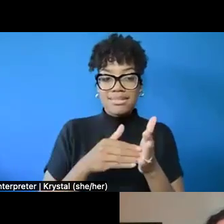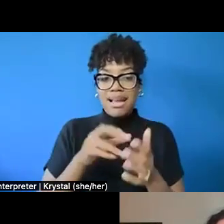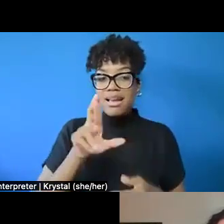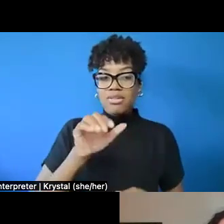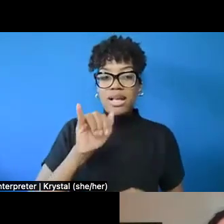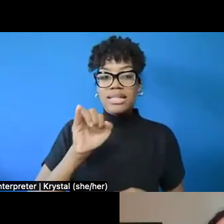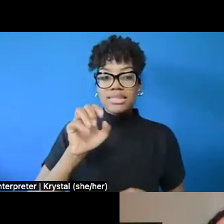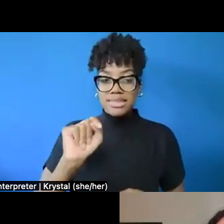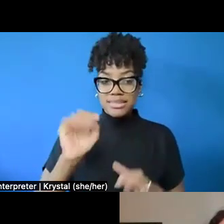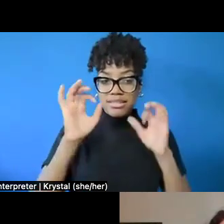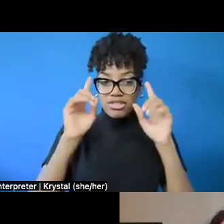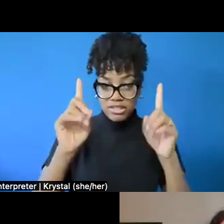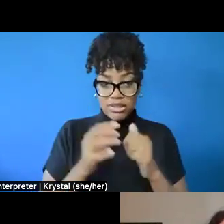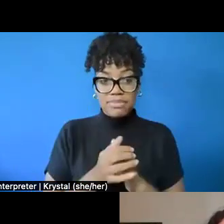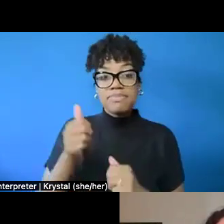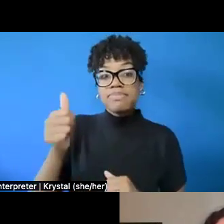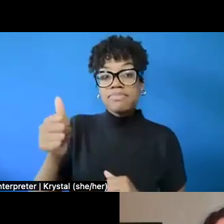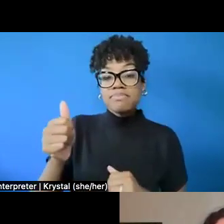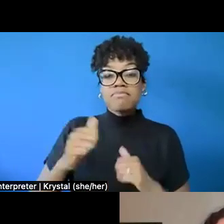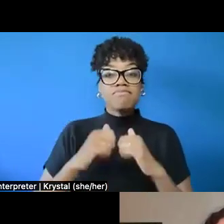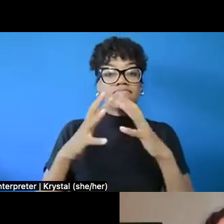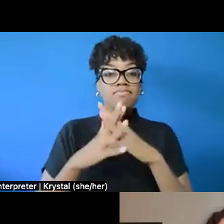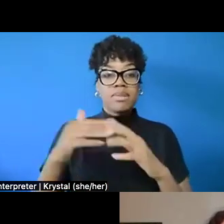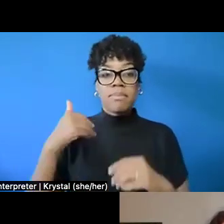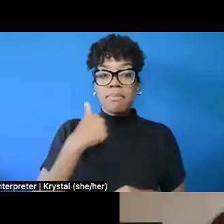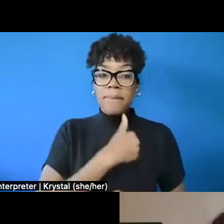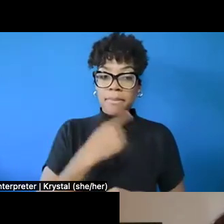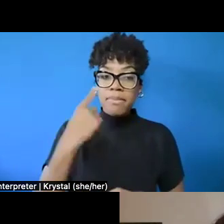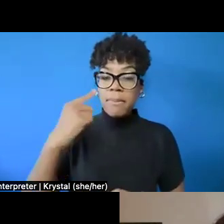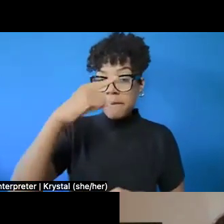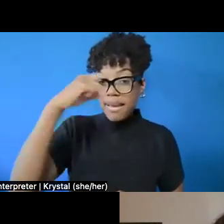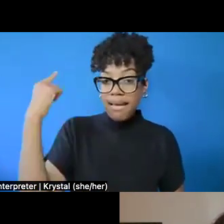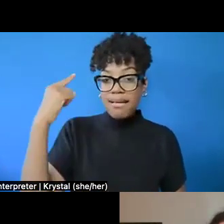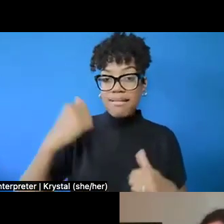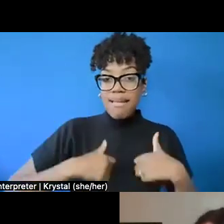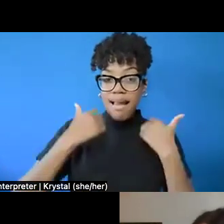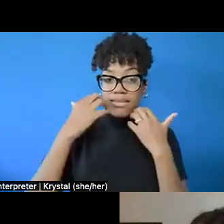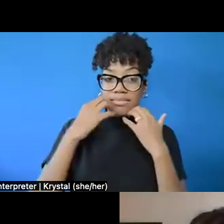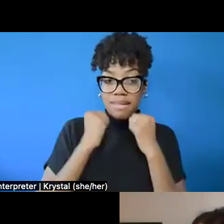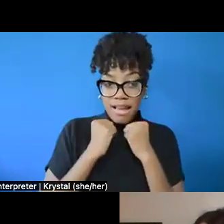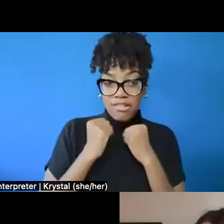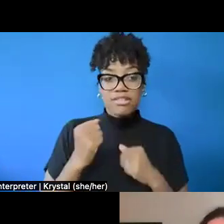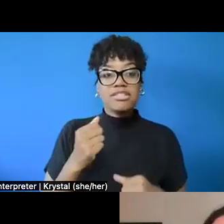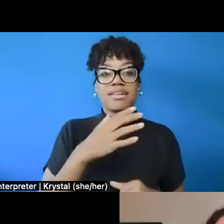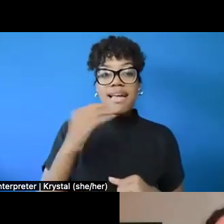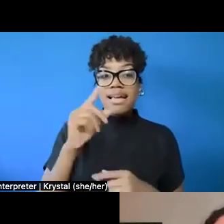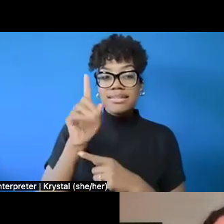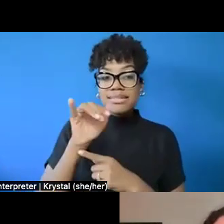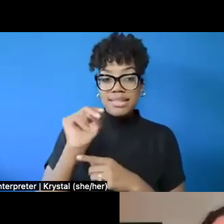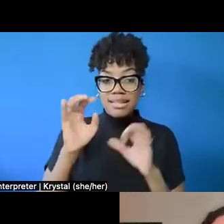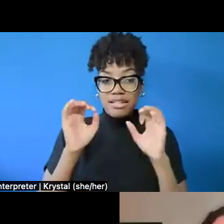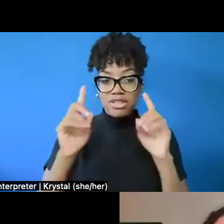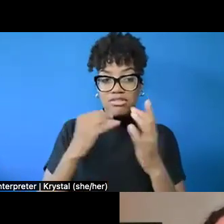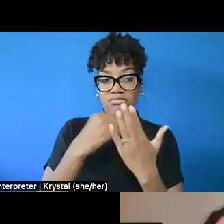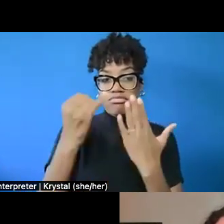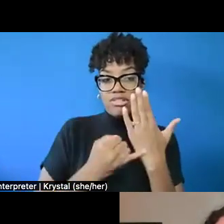for Black Lives campaign. He's also the co-editor of several books, including Black Lives Matter at School, Teaching for